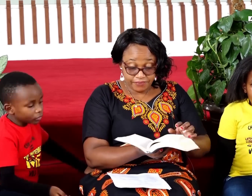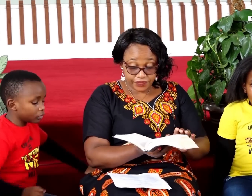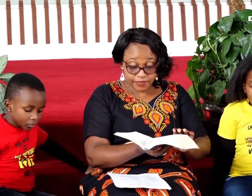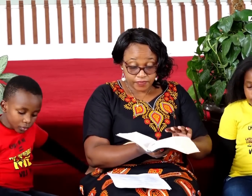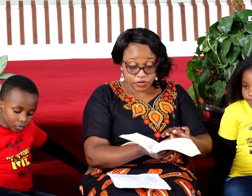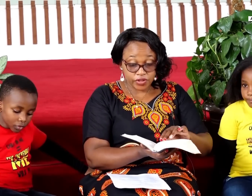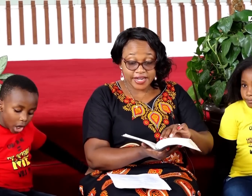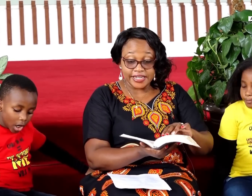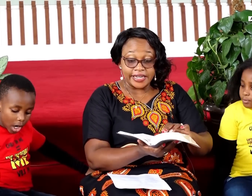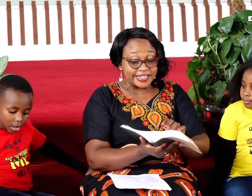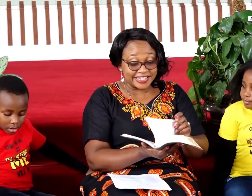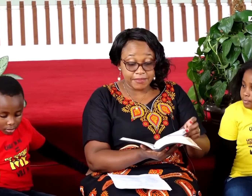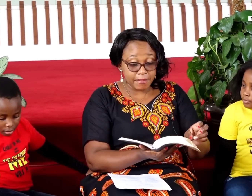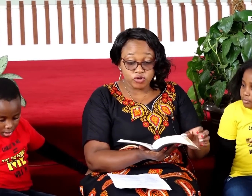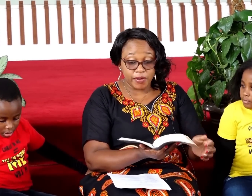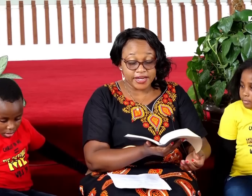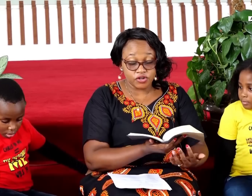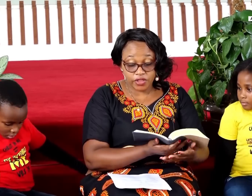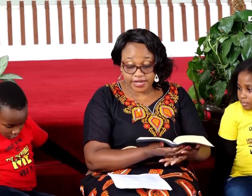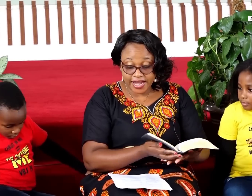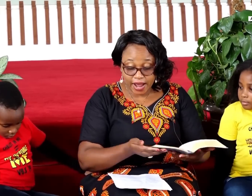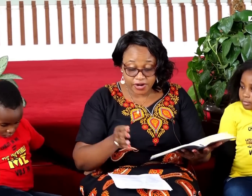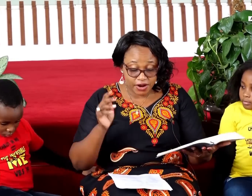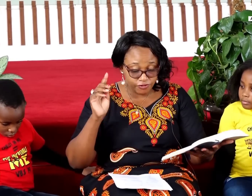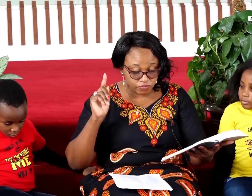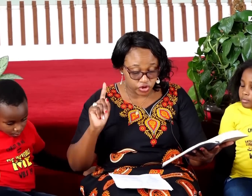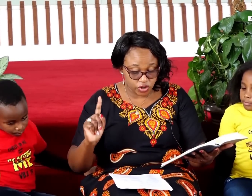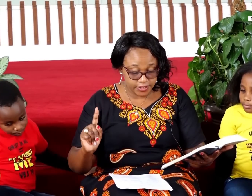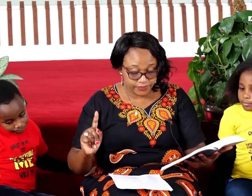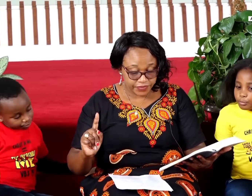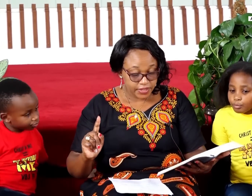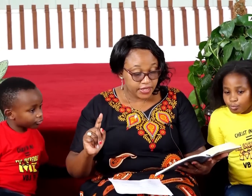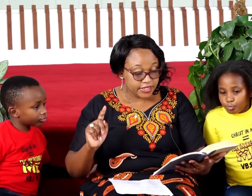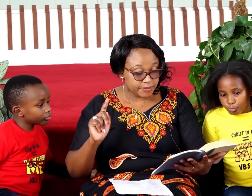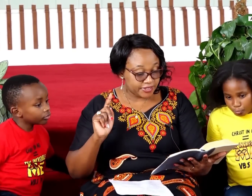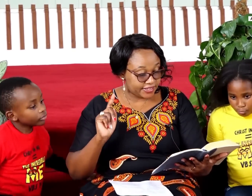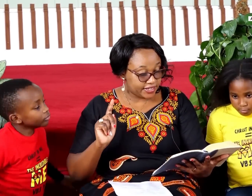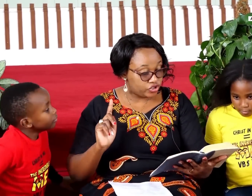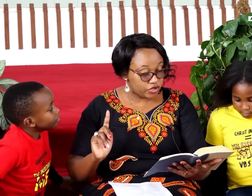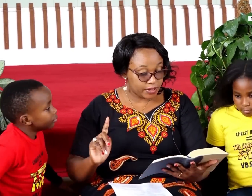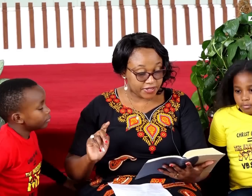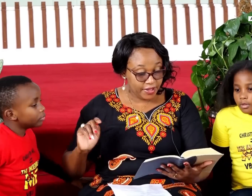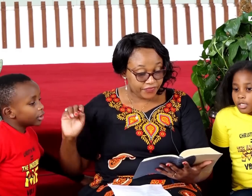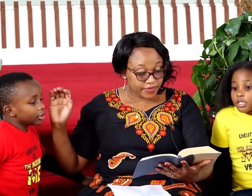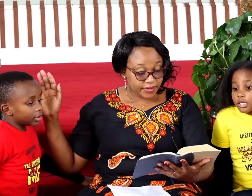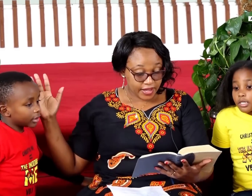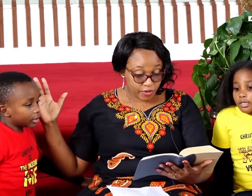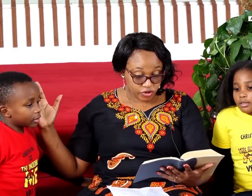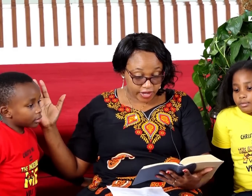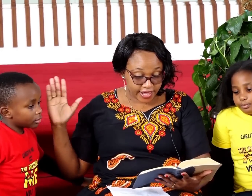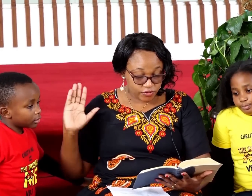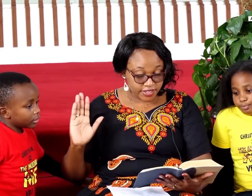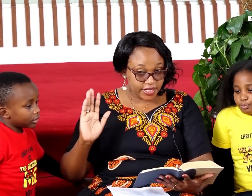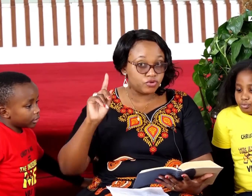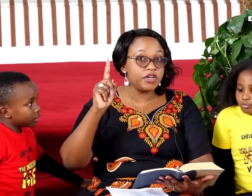asked him, so that he tells them about bread and all that. And I am reading from John chapter 6. John chapter 6.